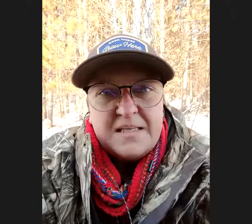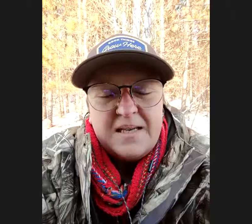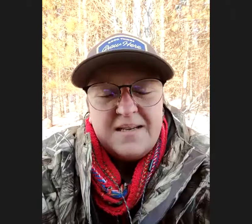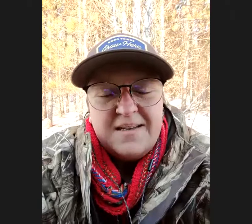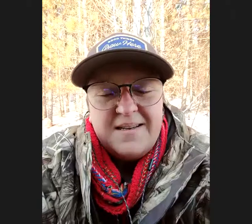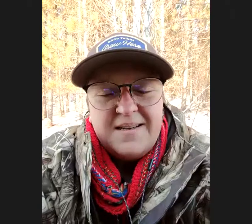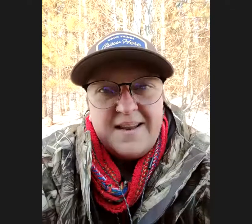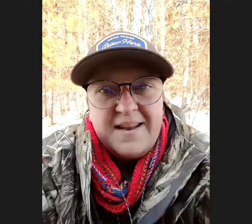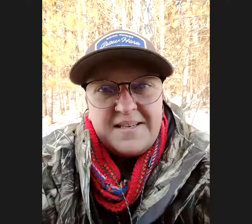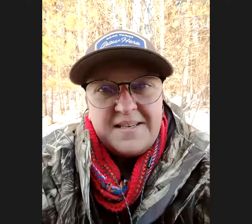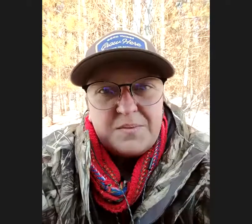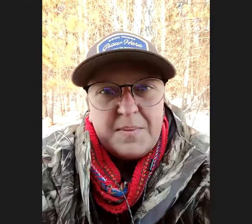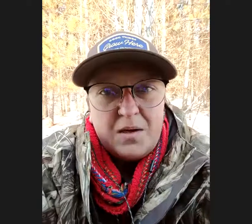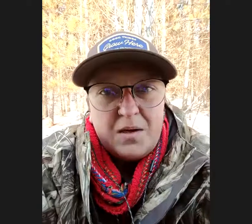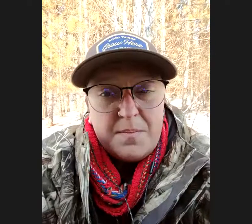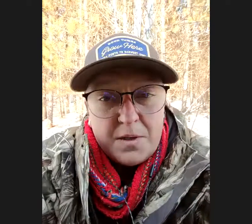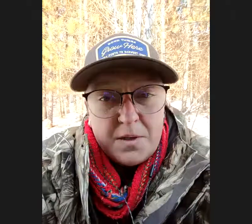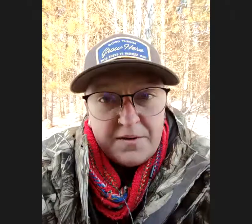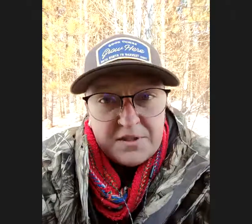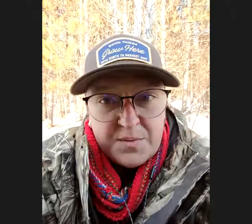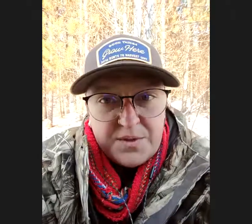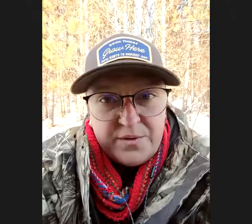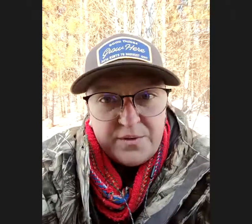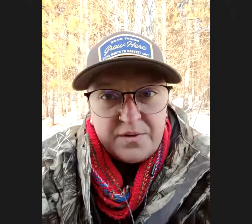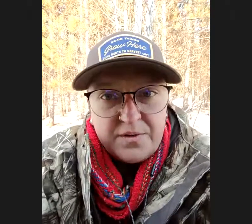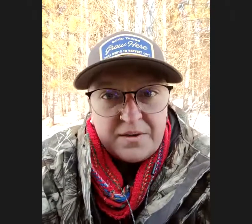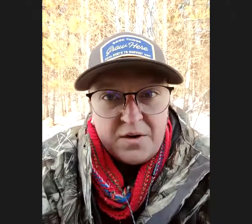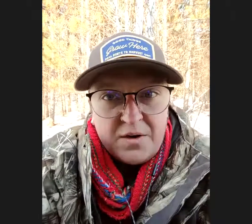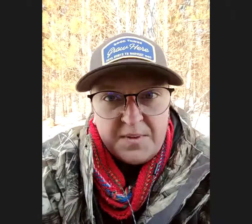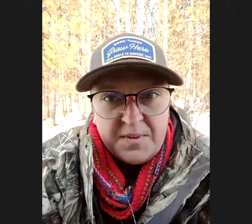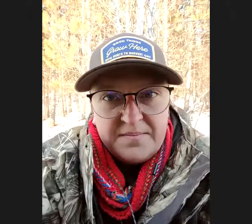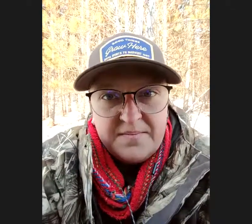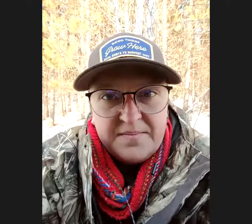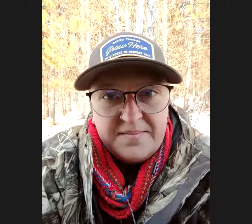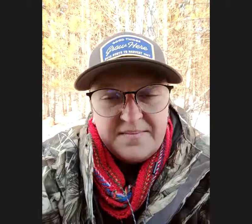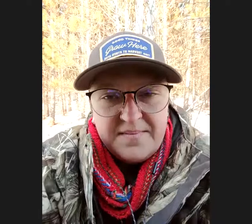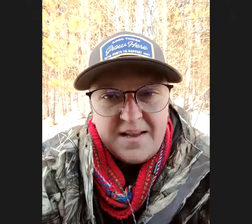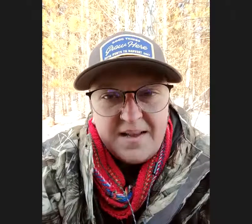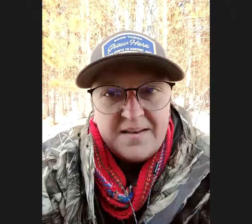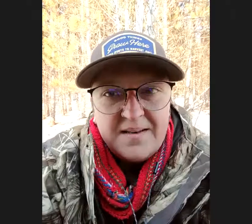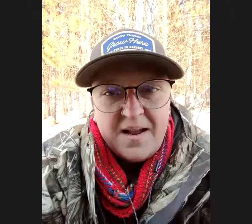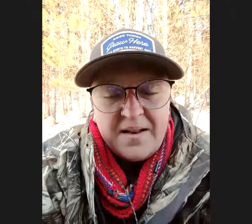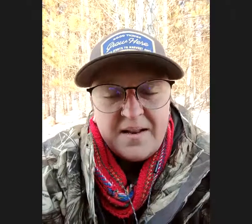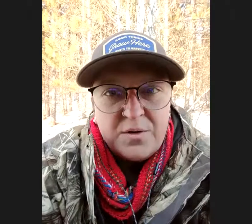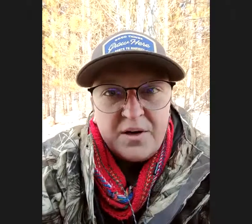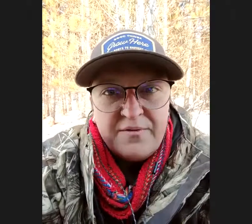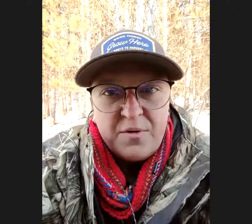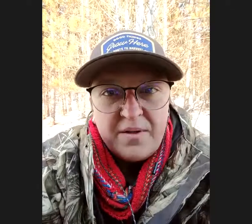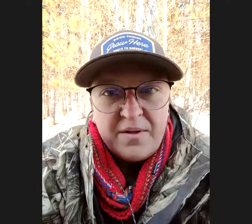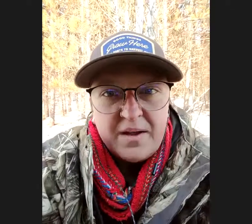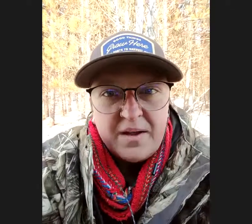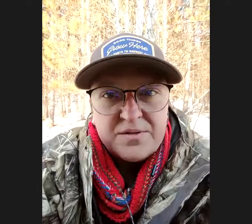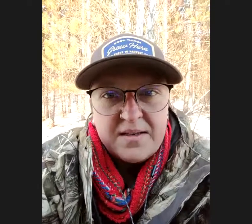because, and I hate to say it this way, but a lot of people are looking for someone to do their land acknowledgement. And and they're looking